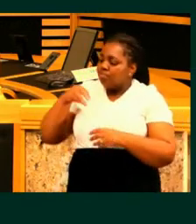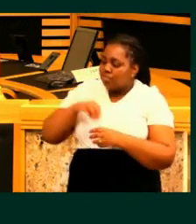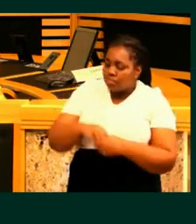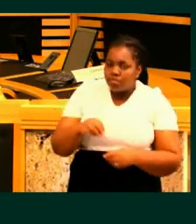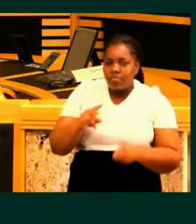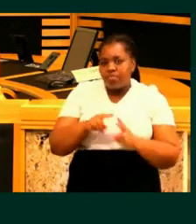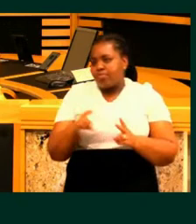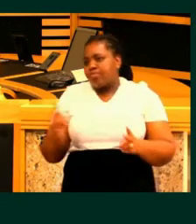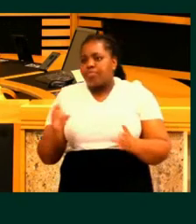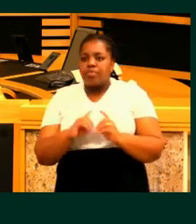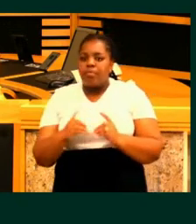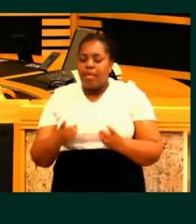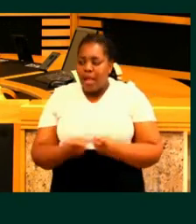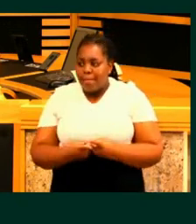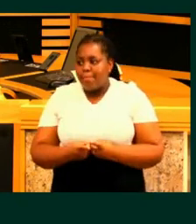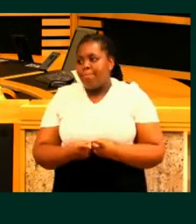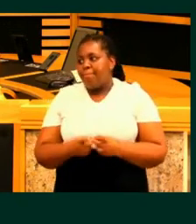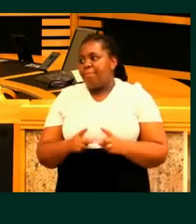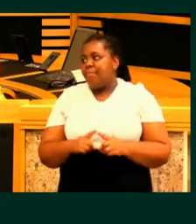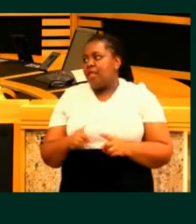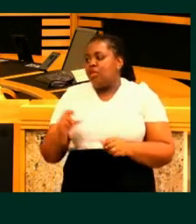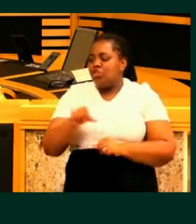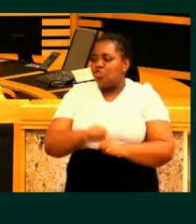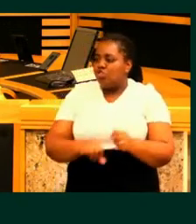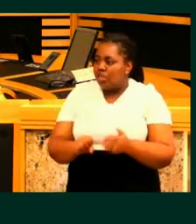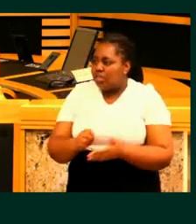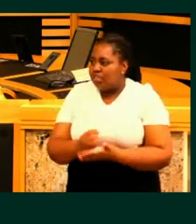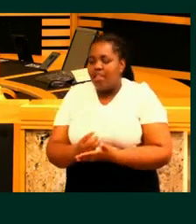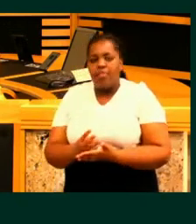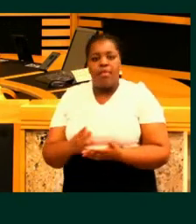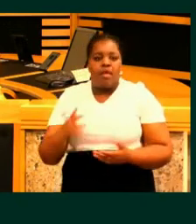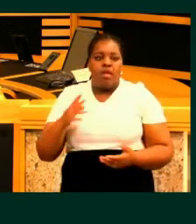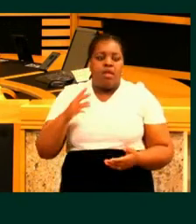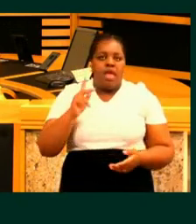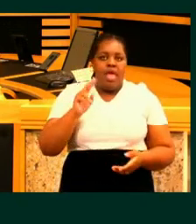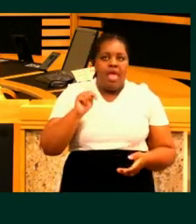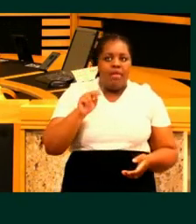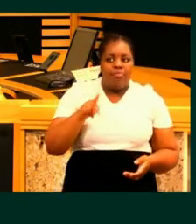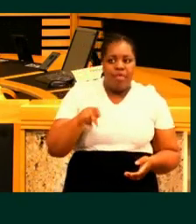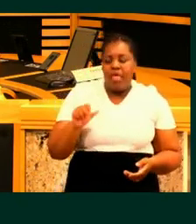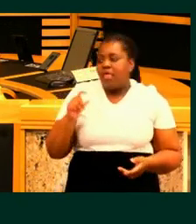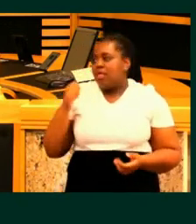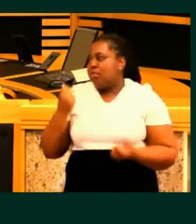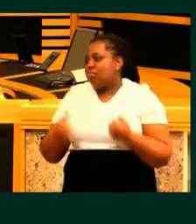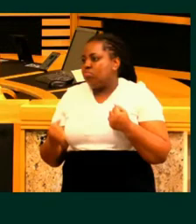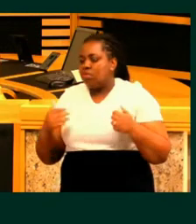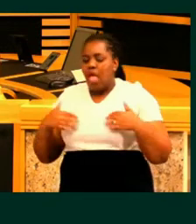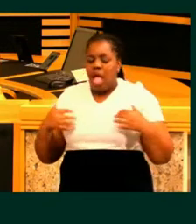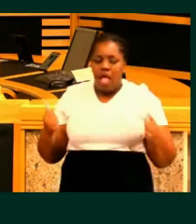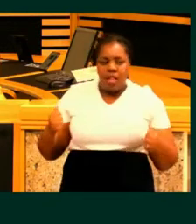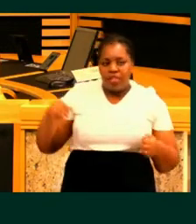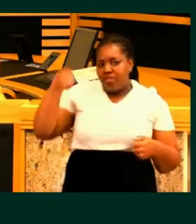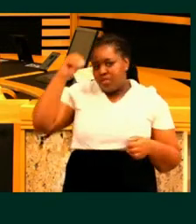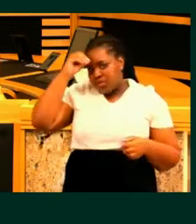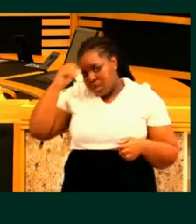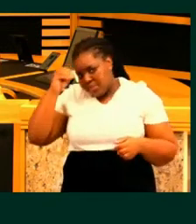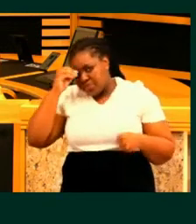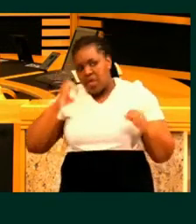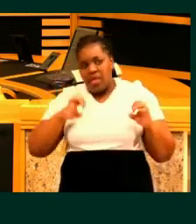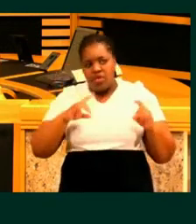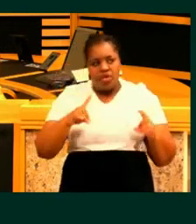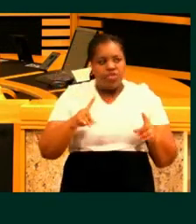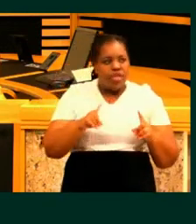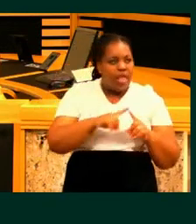various departments such as Social Development NPA Department of Justice Department of Health Subs education and